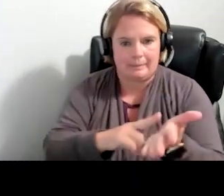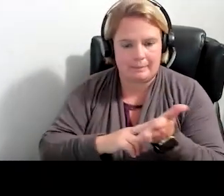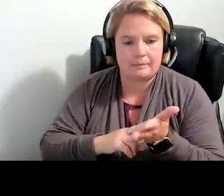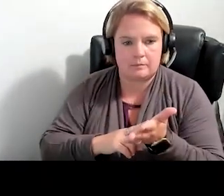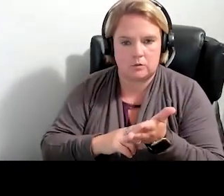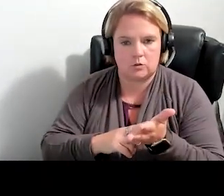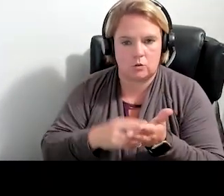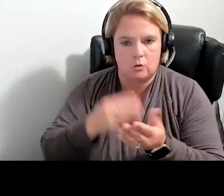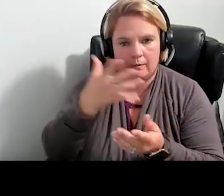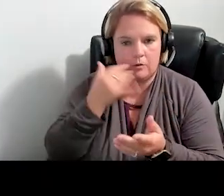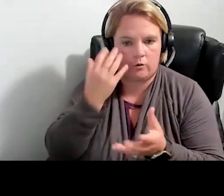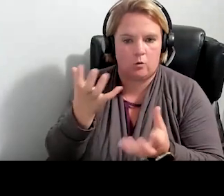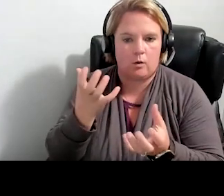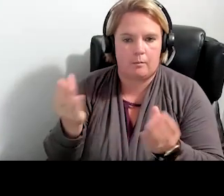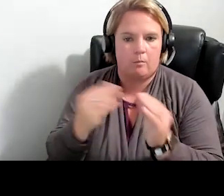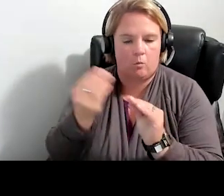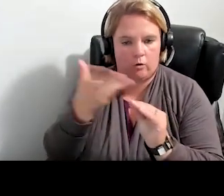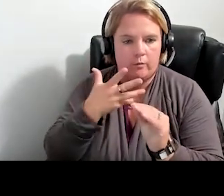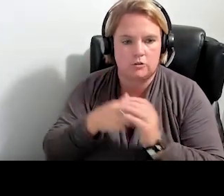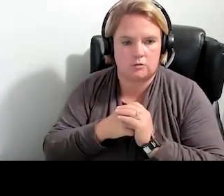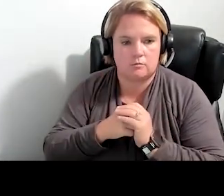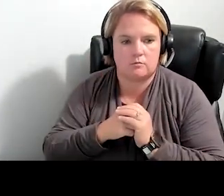come see me. Okay, Cool.